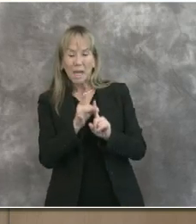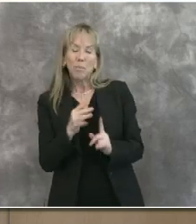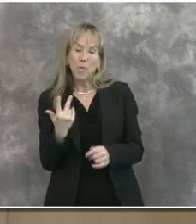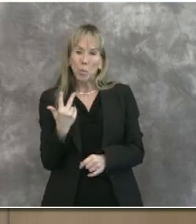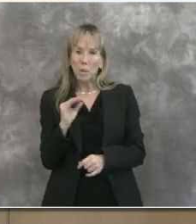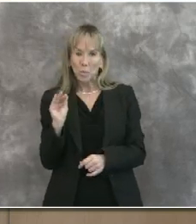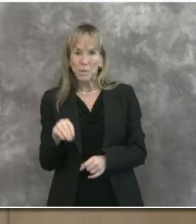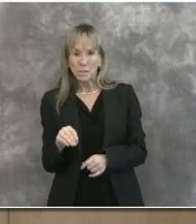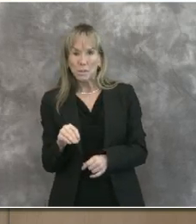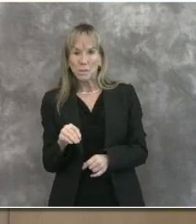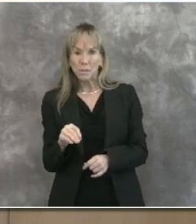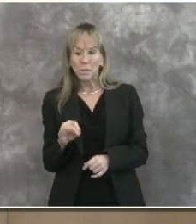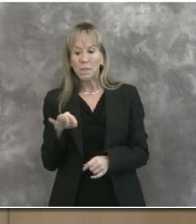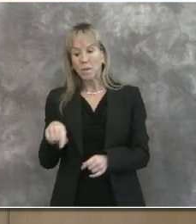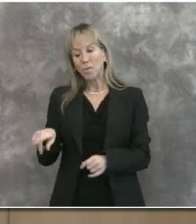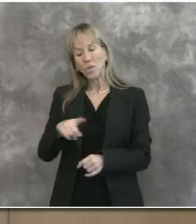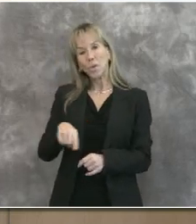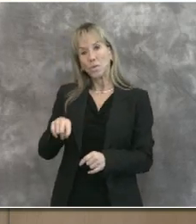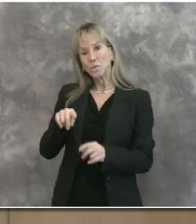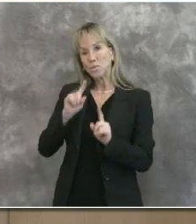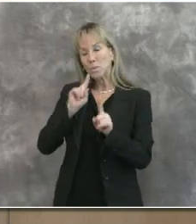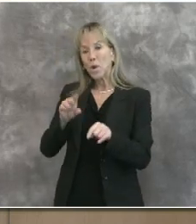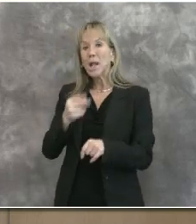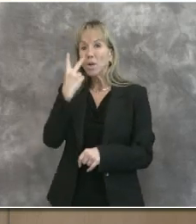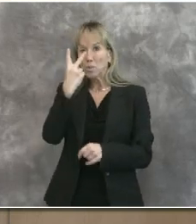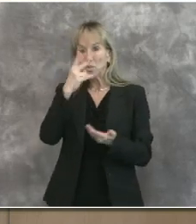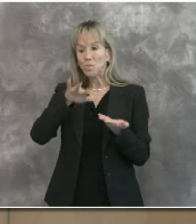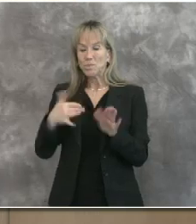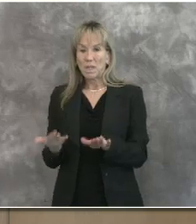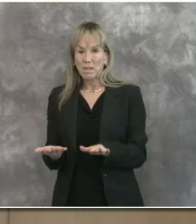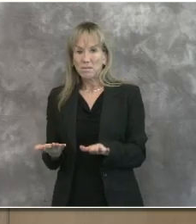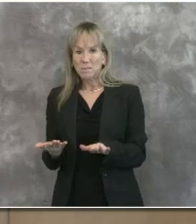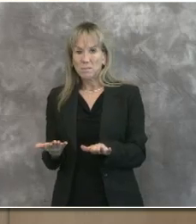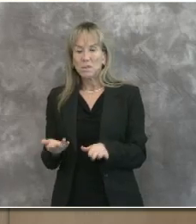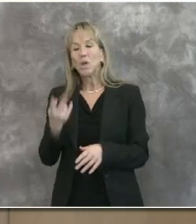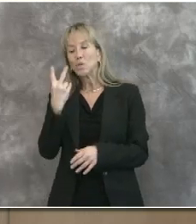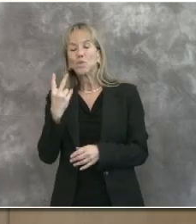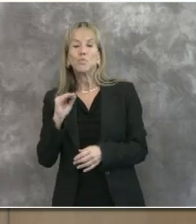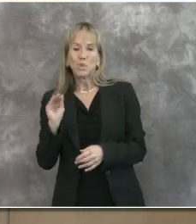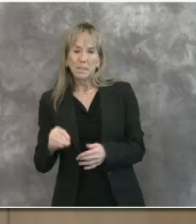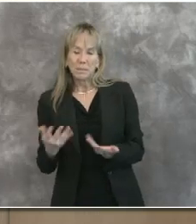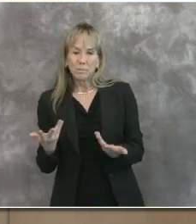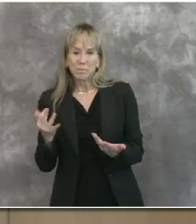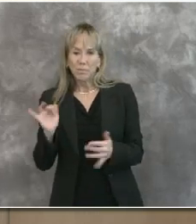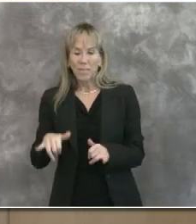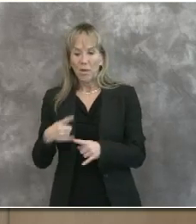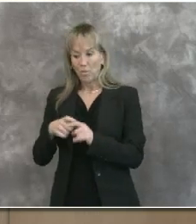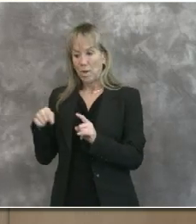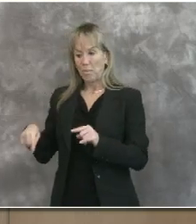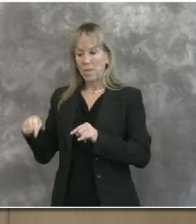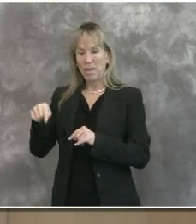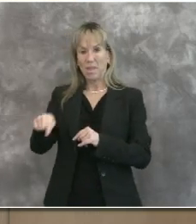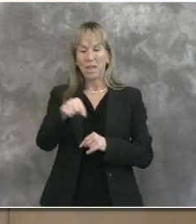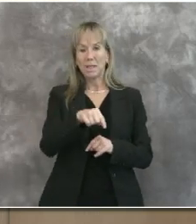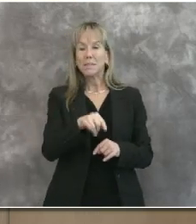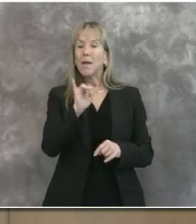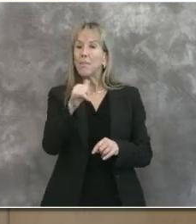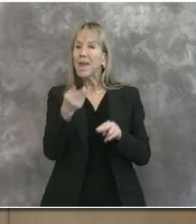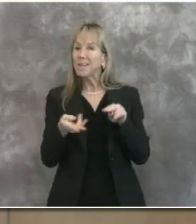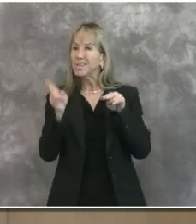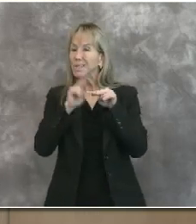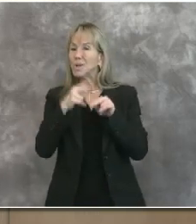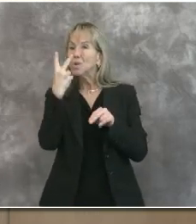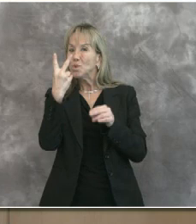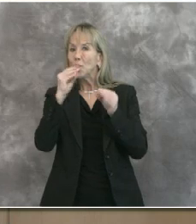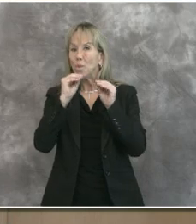3% of those cases reported, and 2 deaths, or 2% of the deaths that have been reported. And this is 2 more